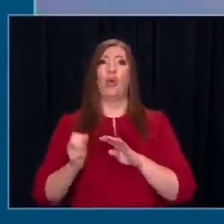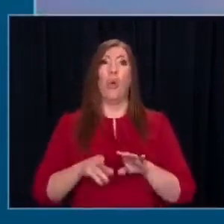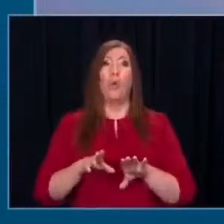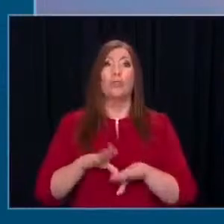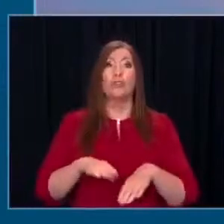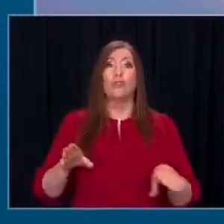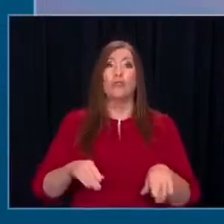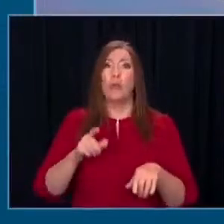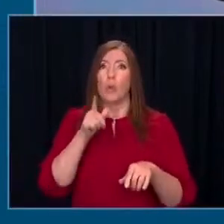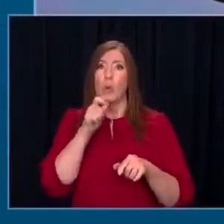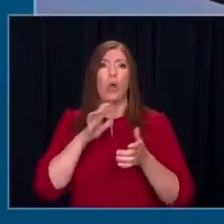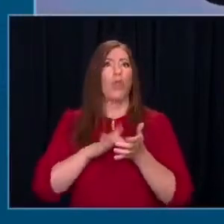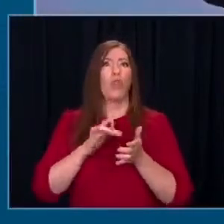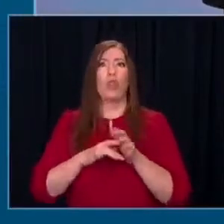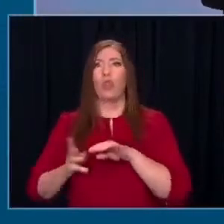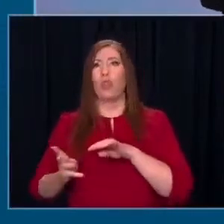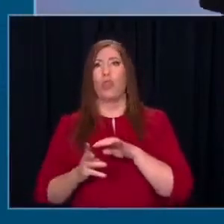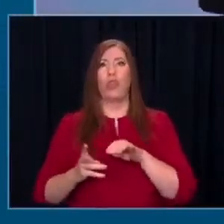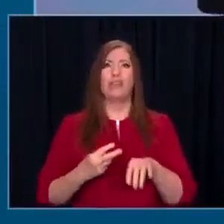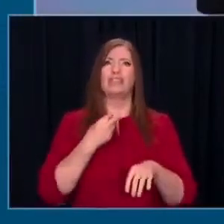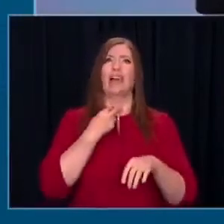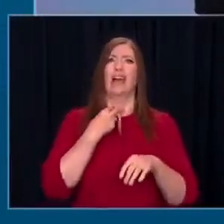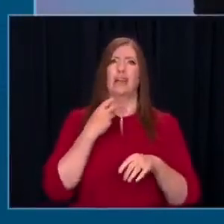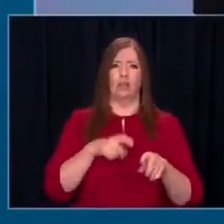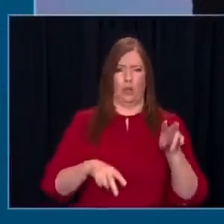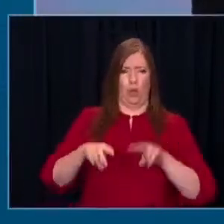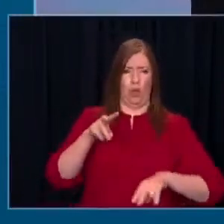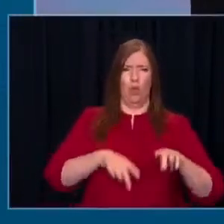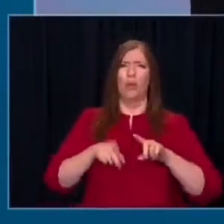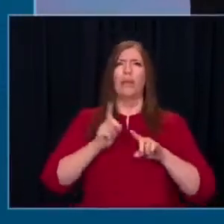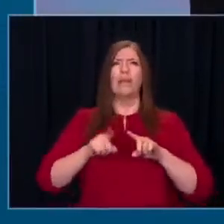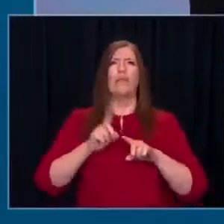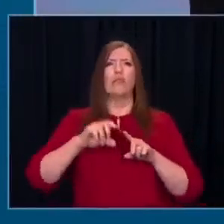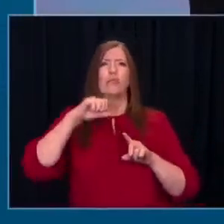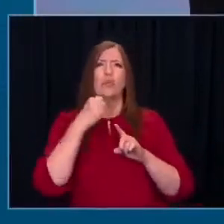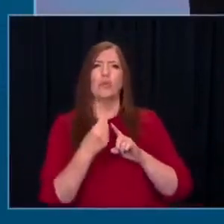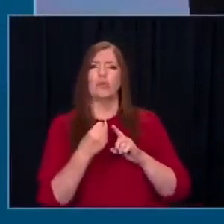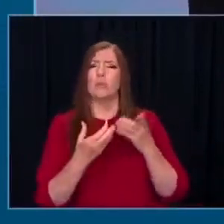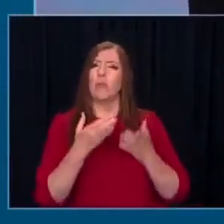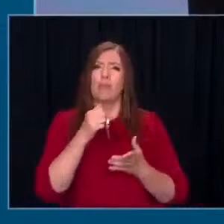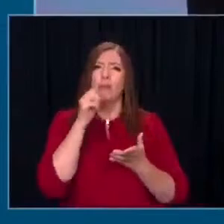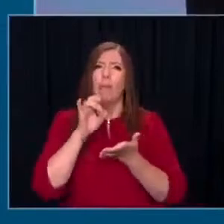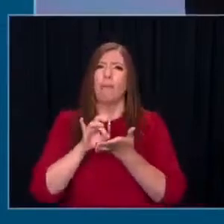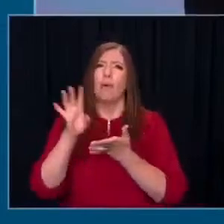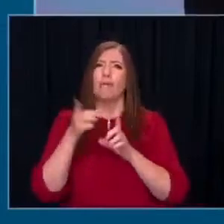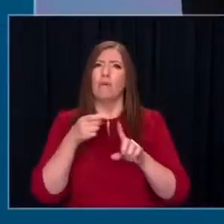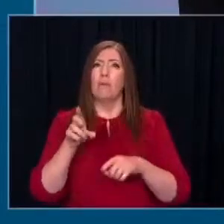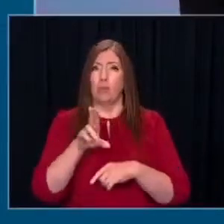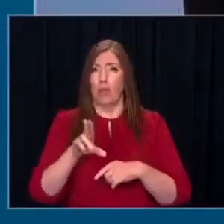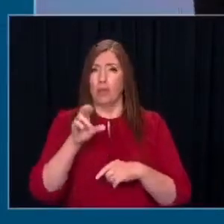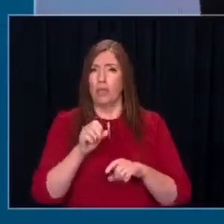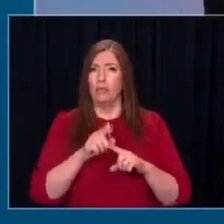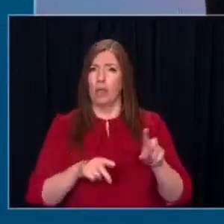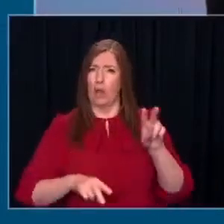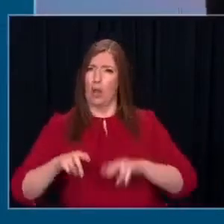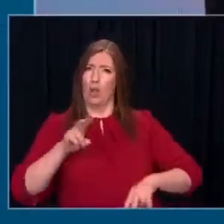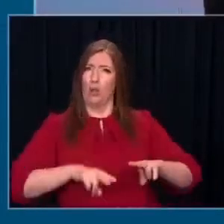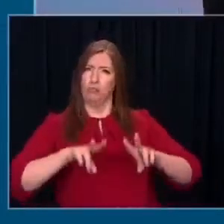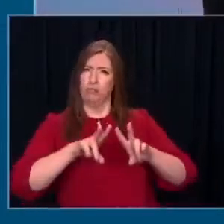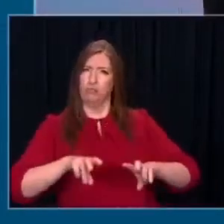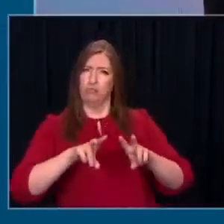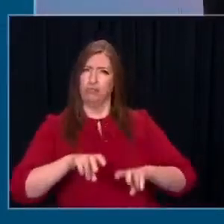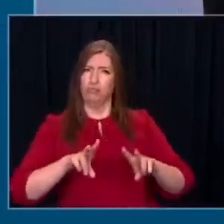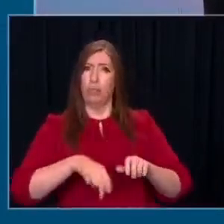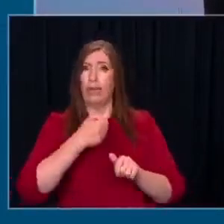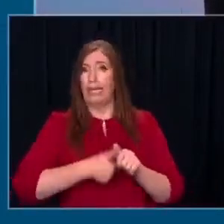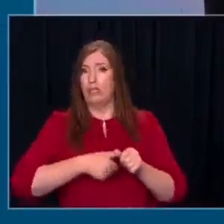in the circumstances there, we need to look at that and make sure deportation may not be the answer, but we're going to have to look at each individual.